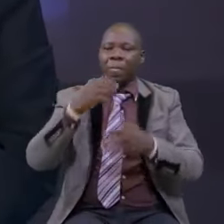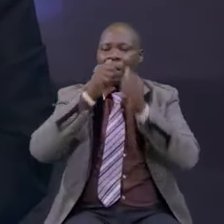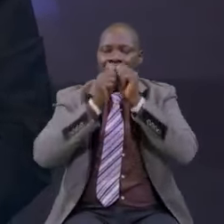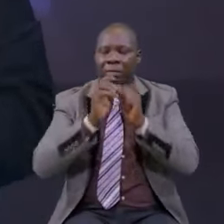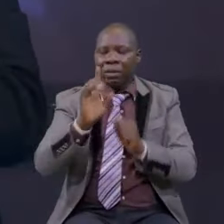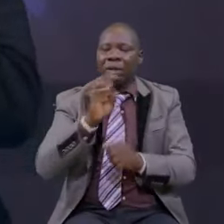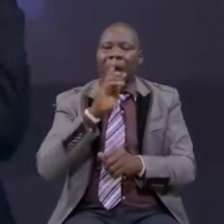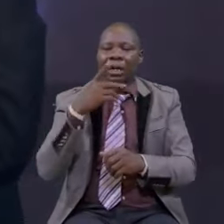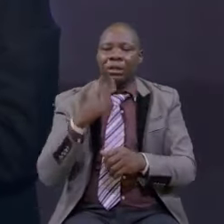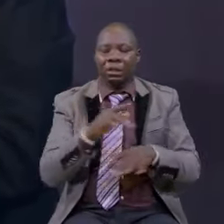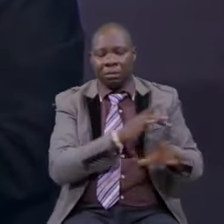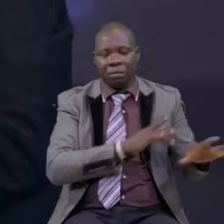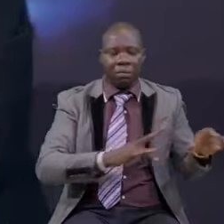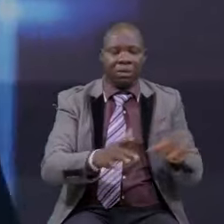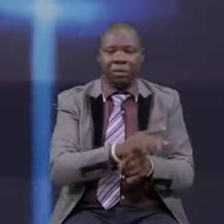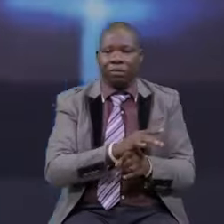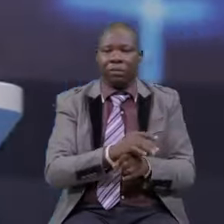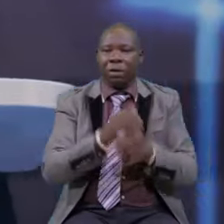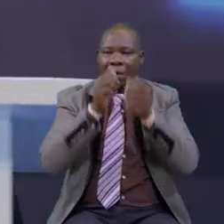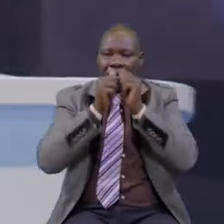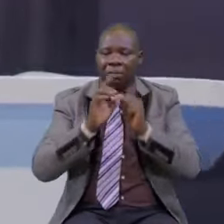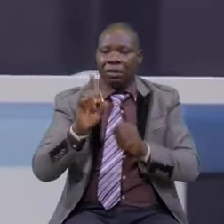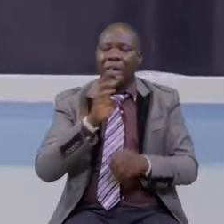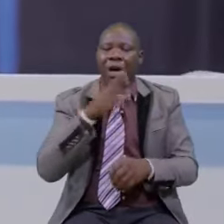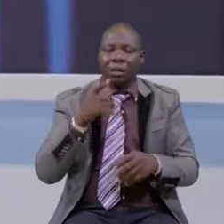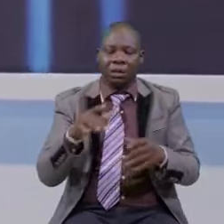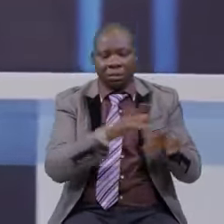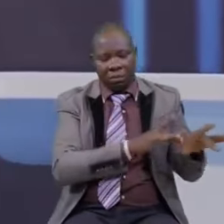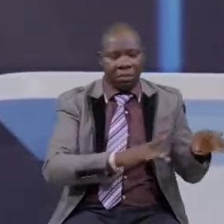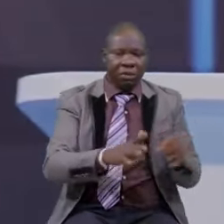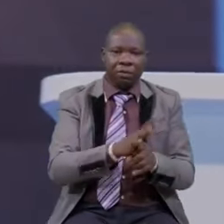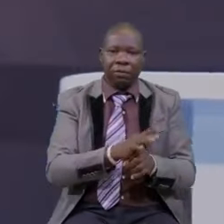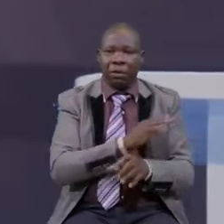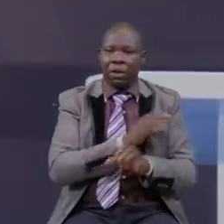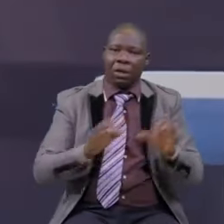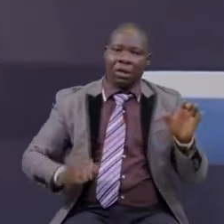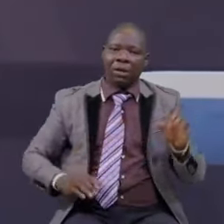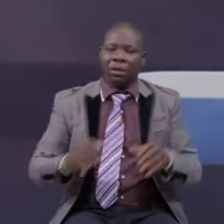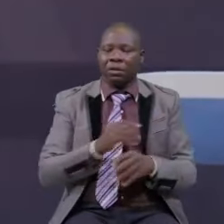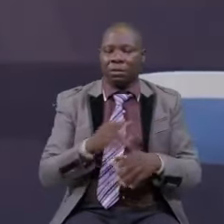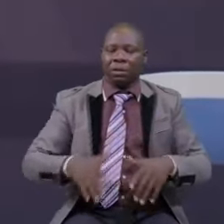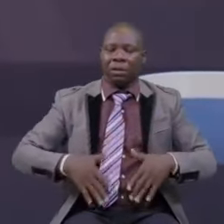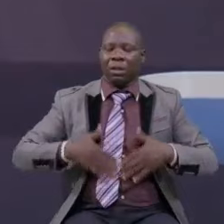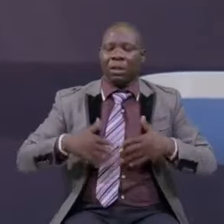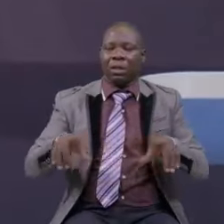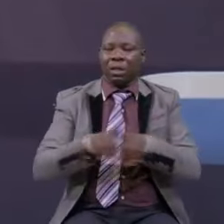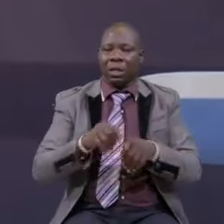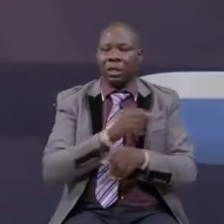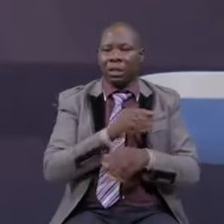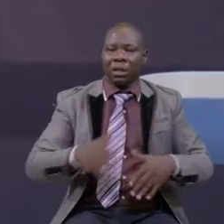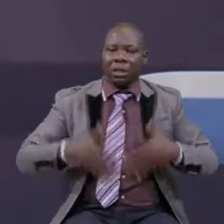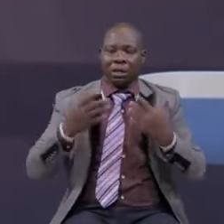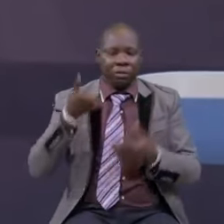merciful. Blessed are the merciful. Christ's life was filled with